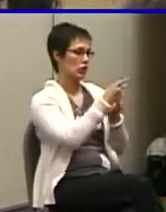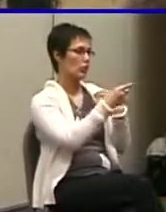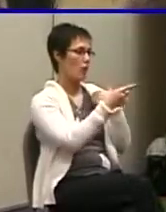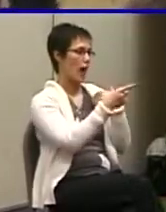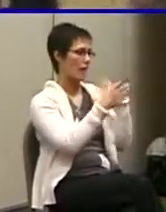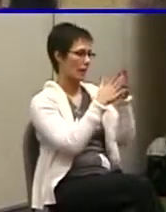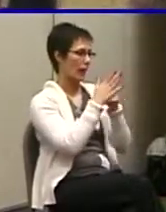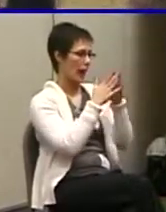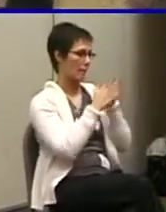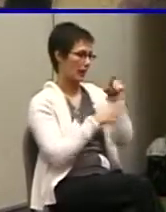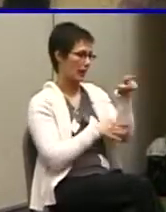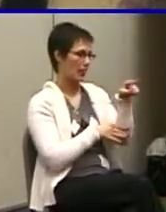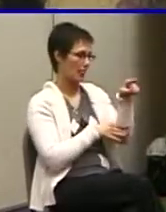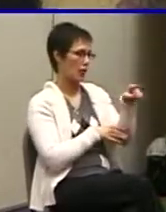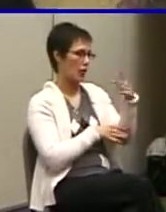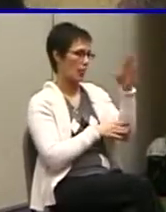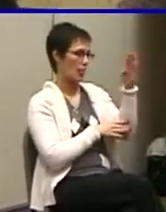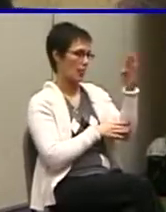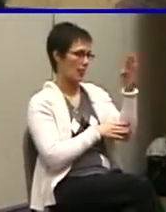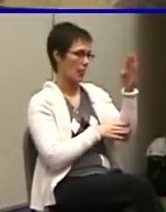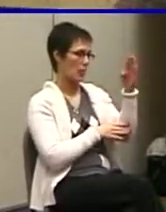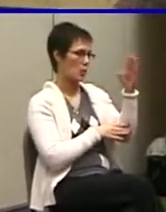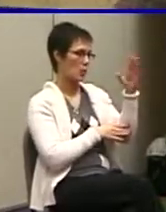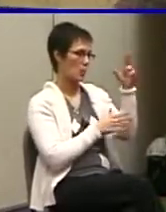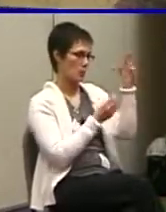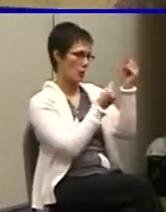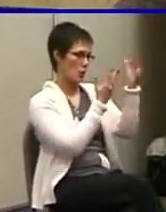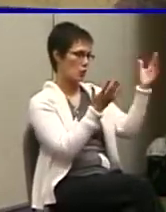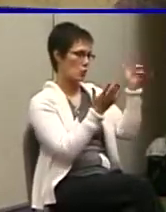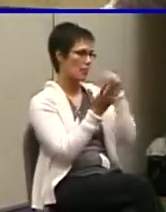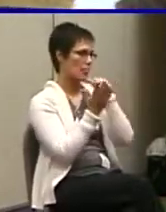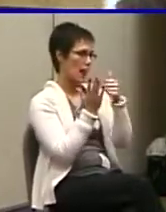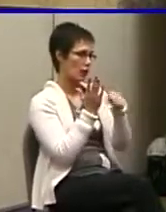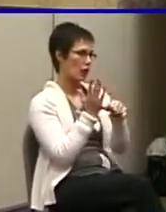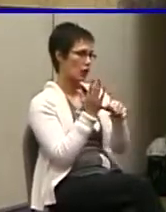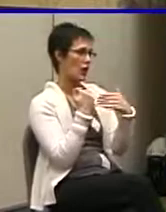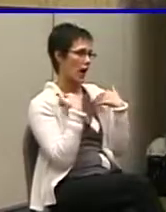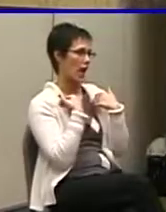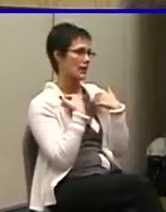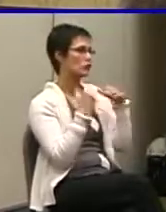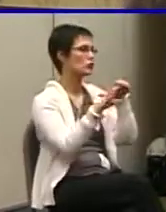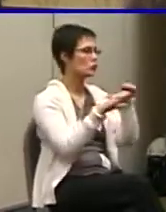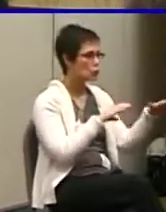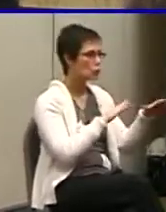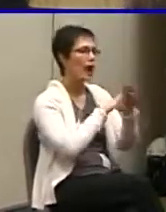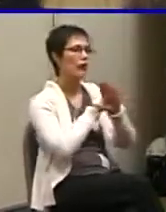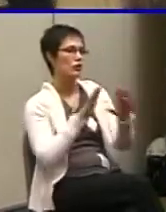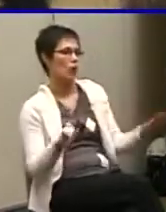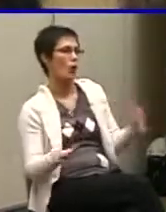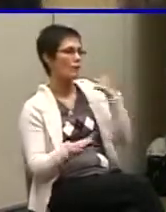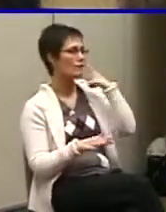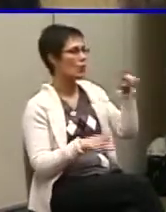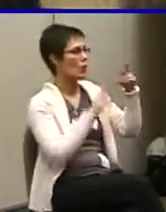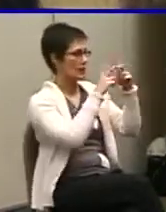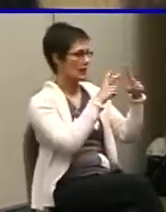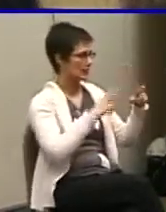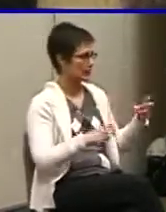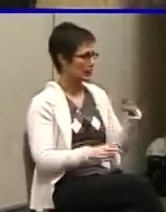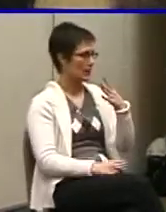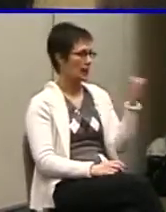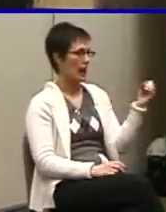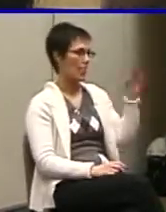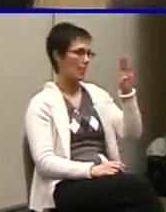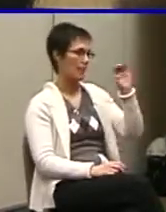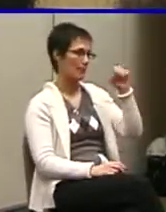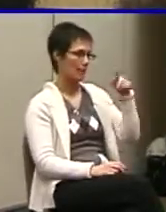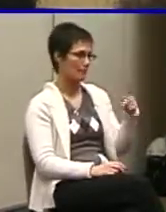the blue thing, the newsletter, which we've updated, which gives you do's and don'ts for the assessment and the BIP. You